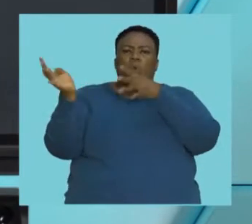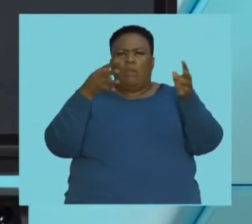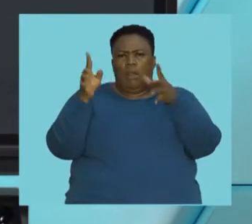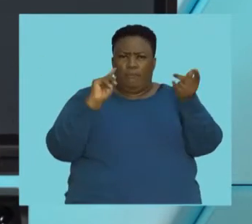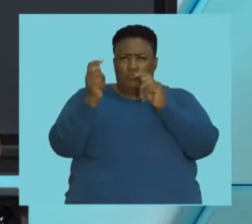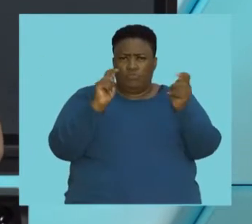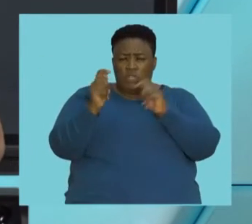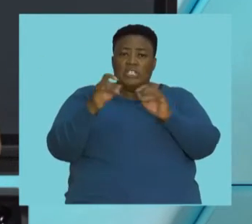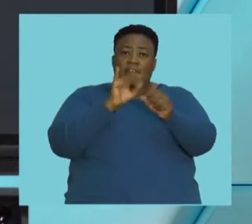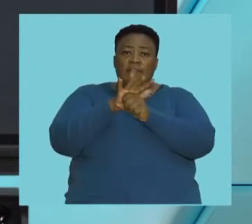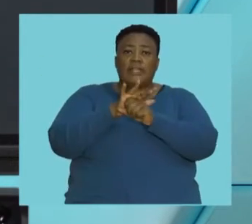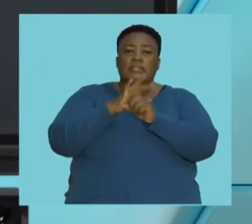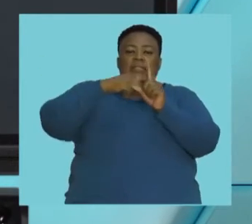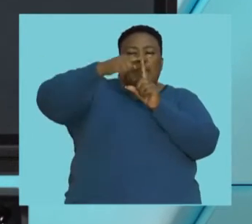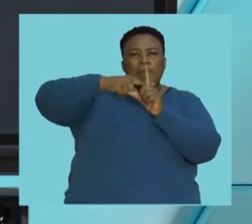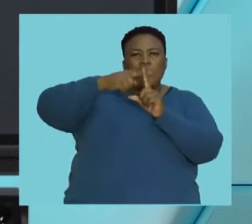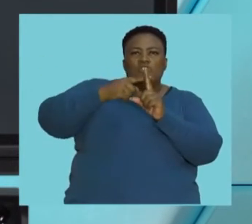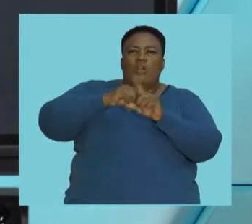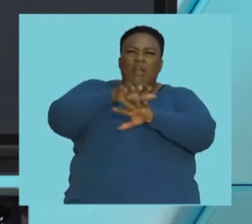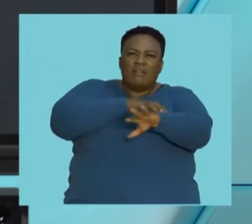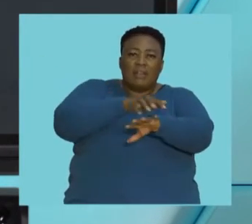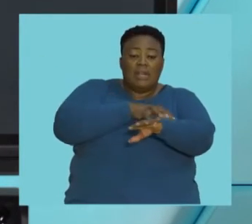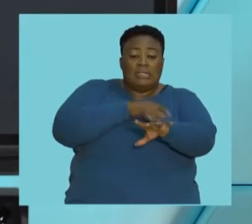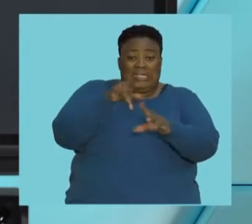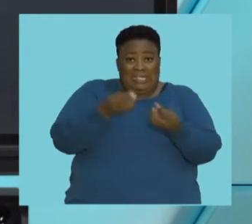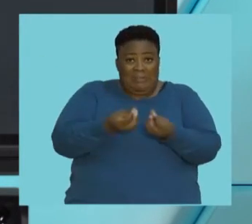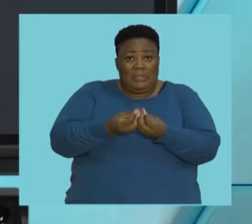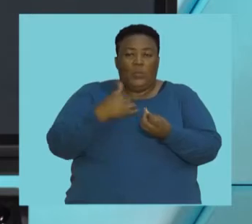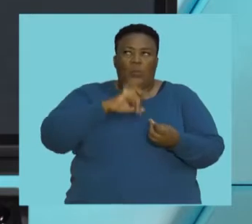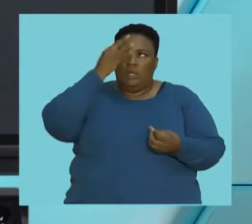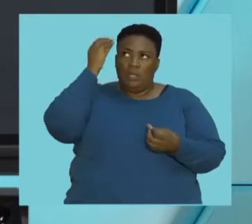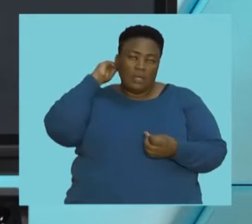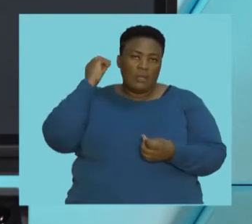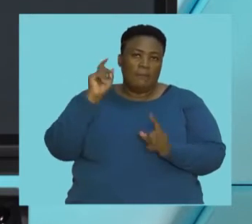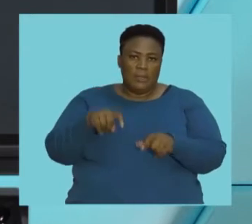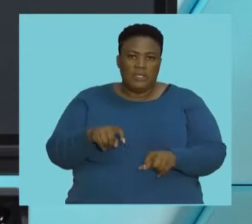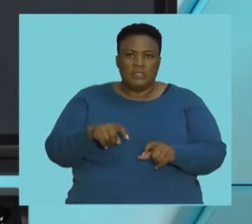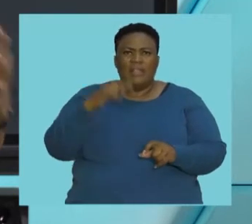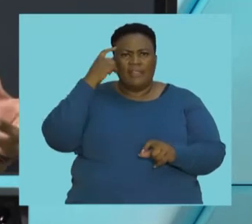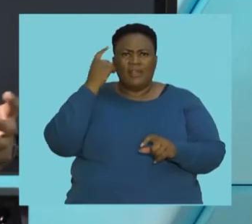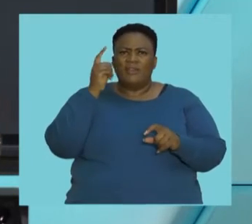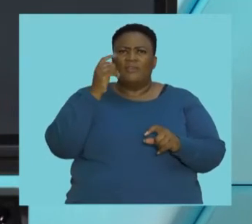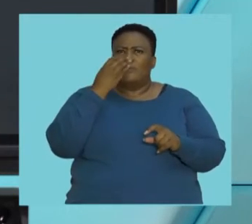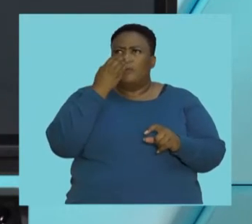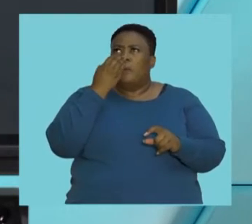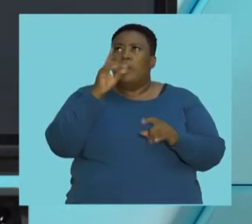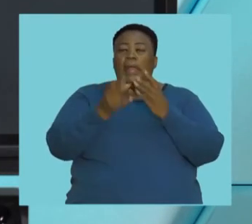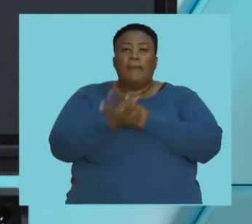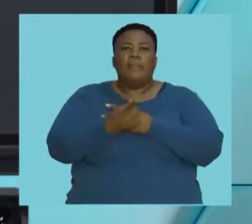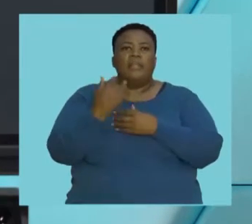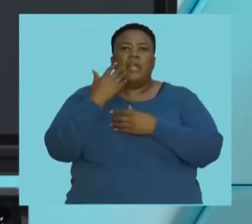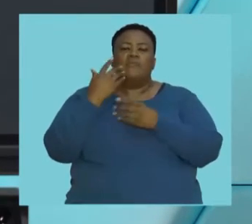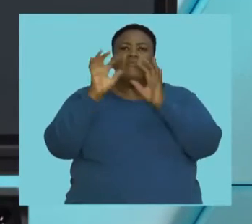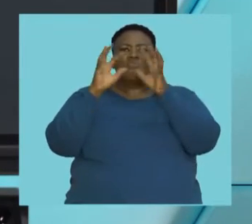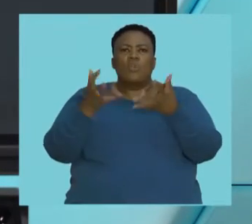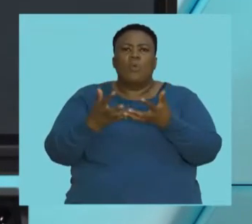and agriculture as a factor that we need to consider. So think of what happens when global warming has occurred and how that has